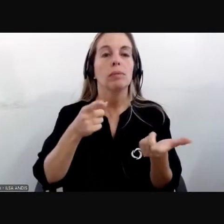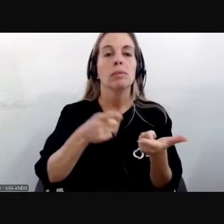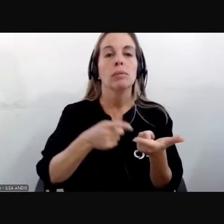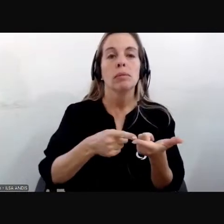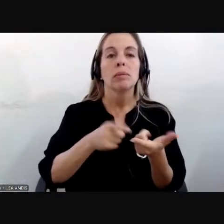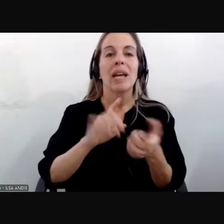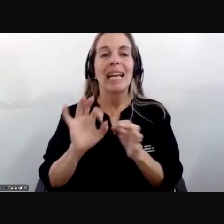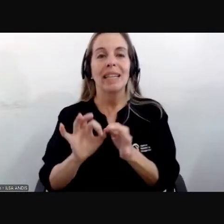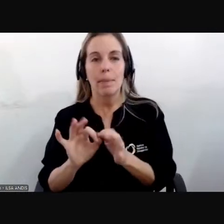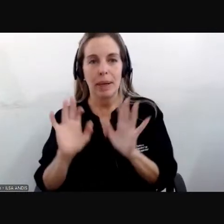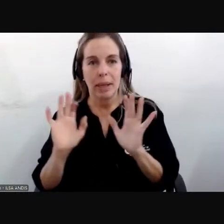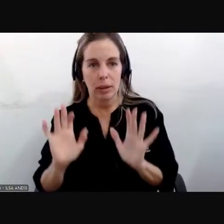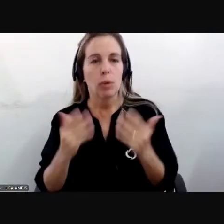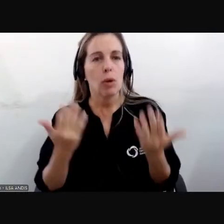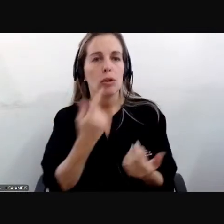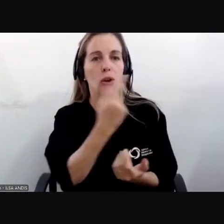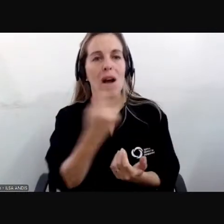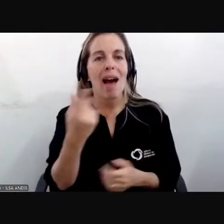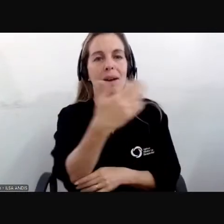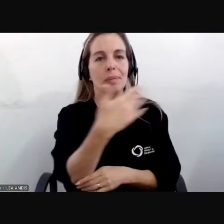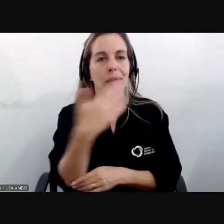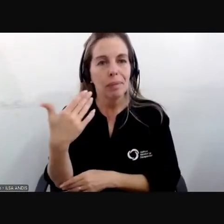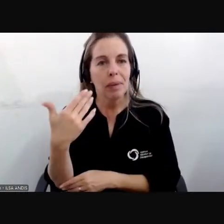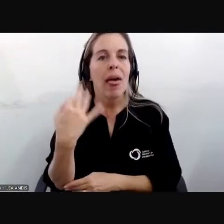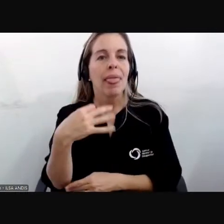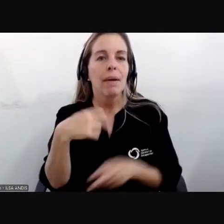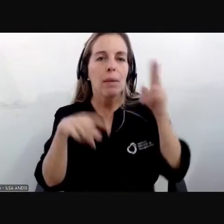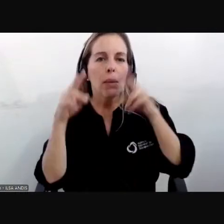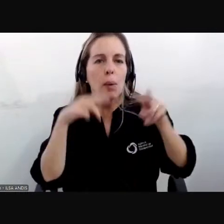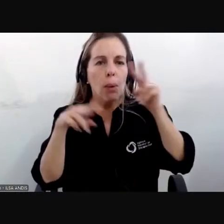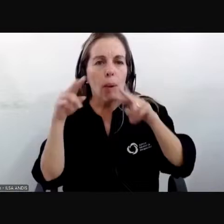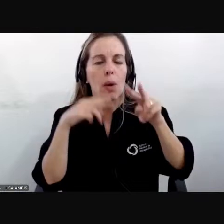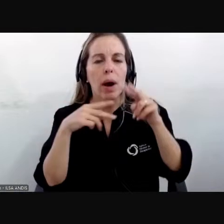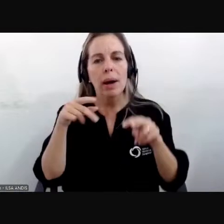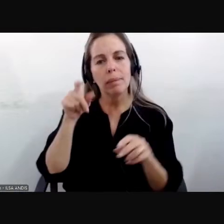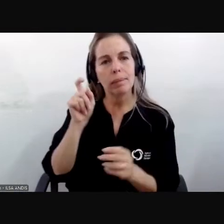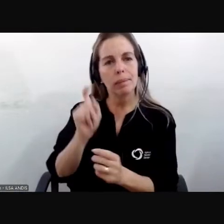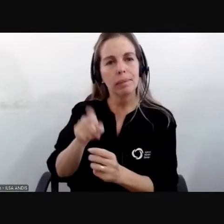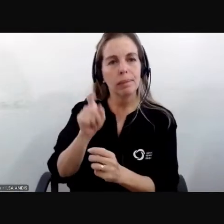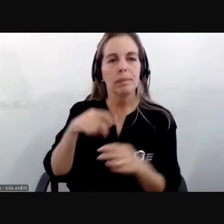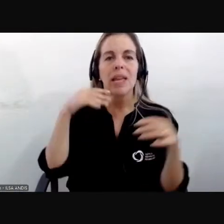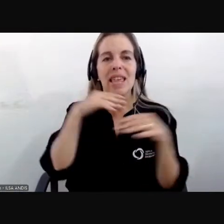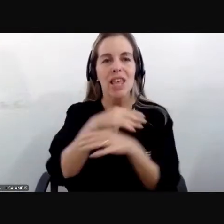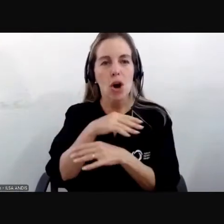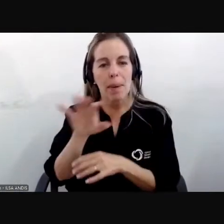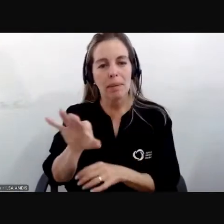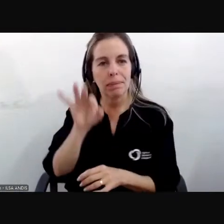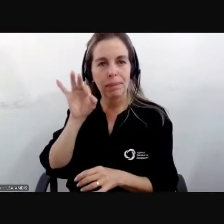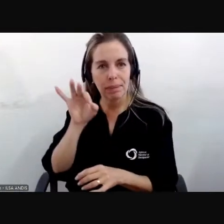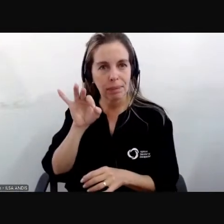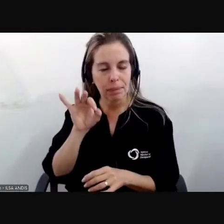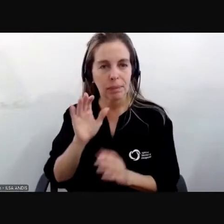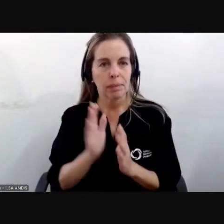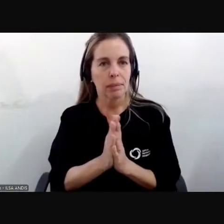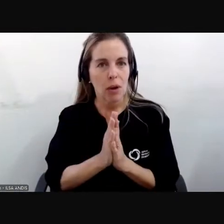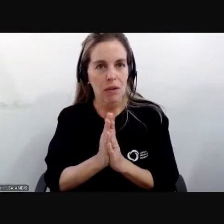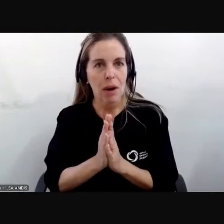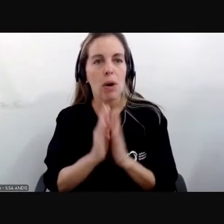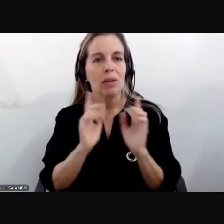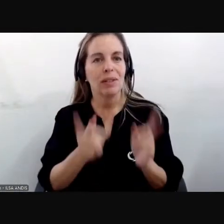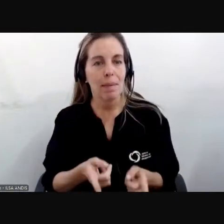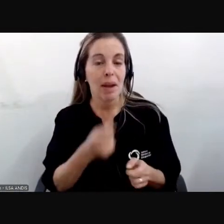interpretation services available. Therefore, the participants should find the language channel that best suits their